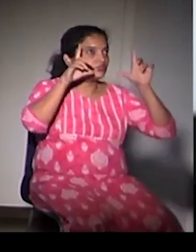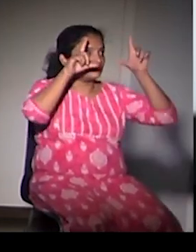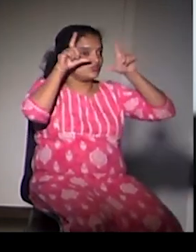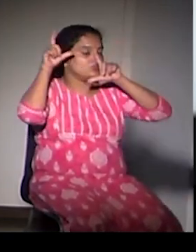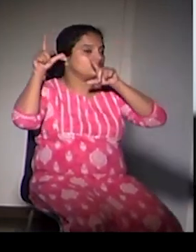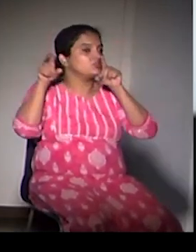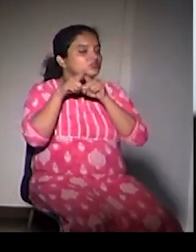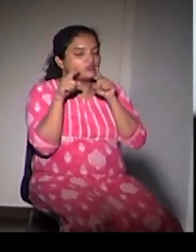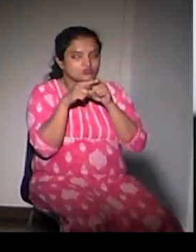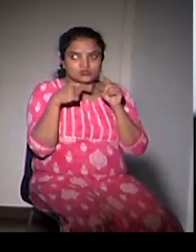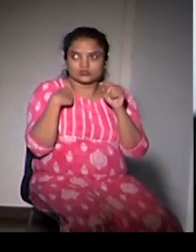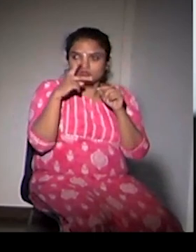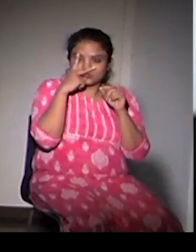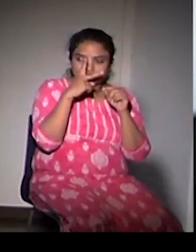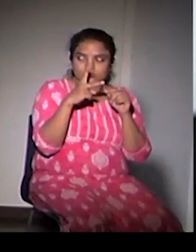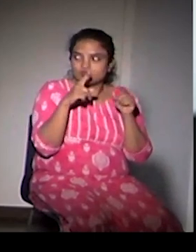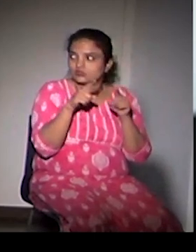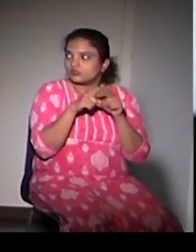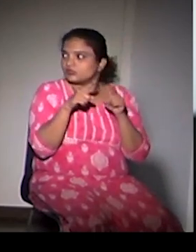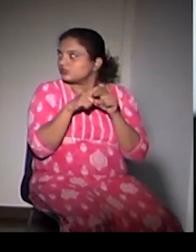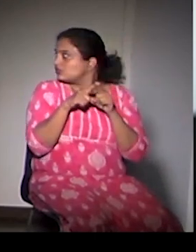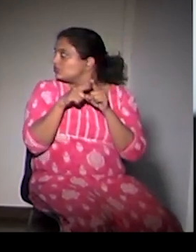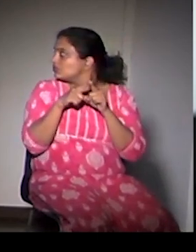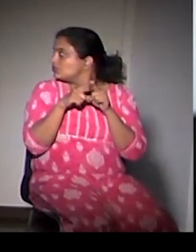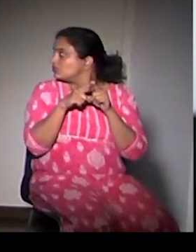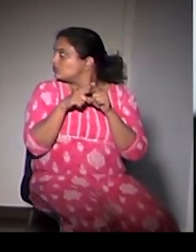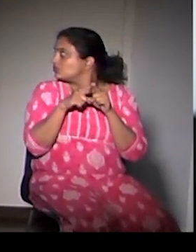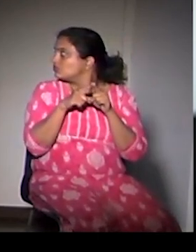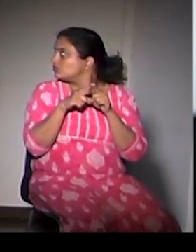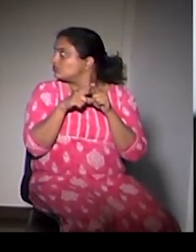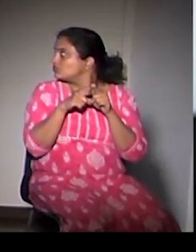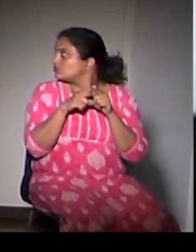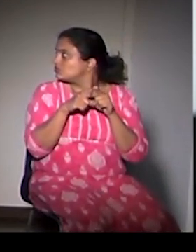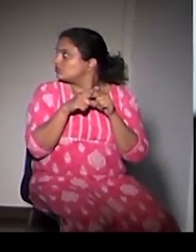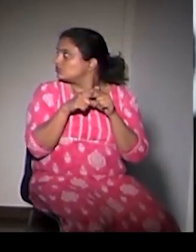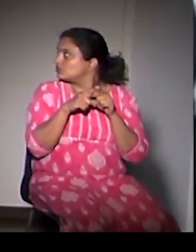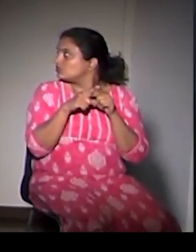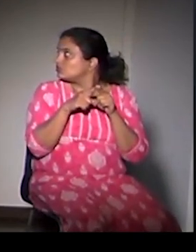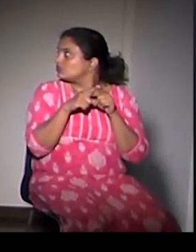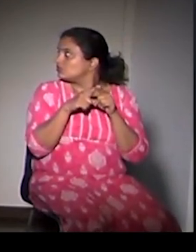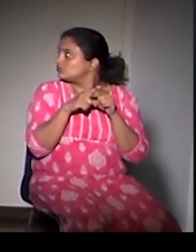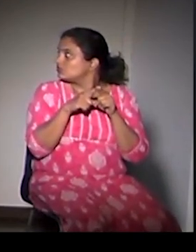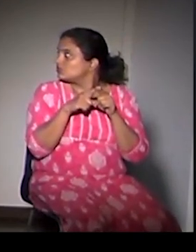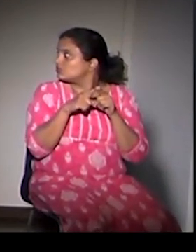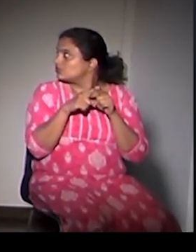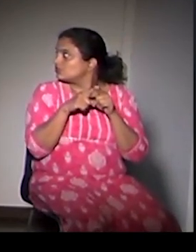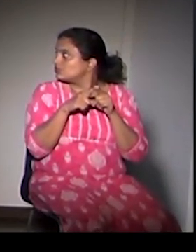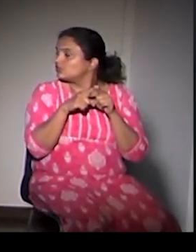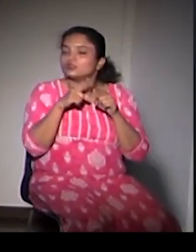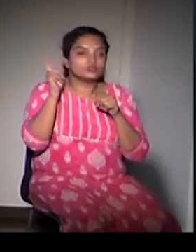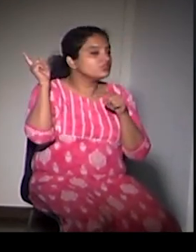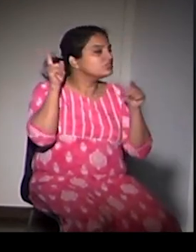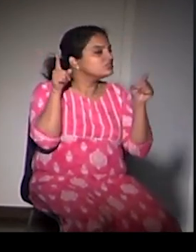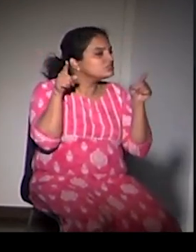indoors, and it's in a sort of working religious building, the